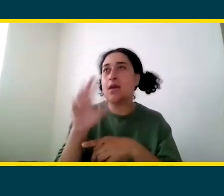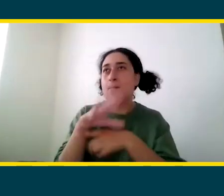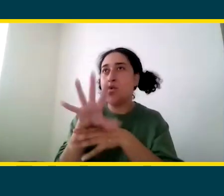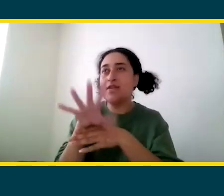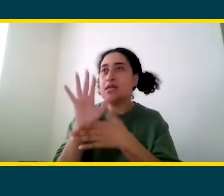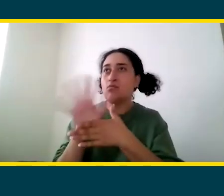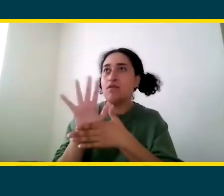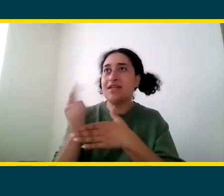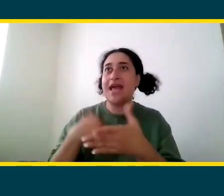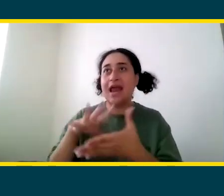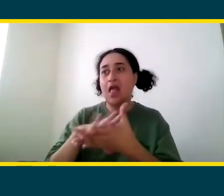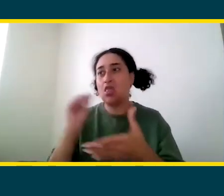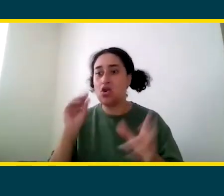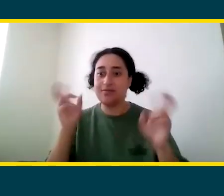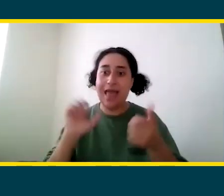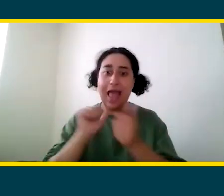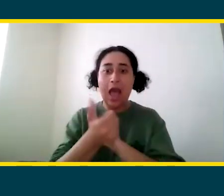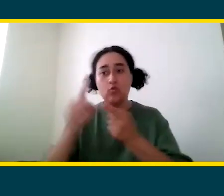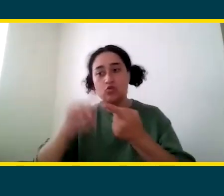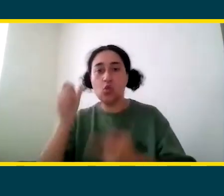how you woman, this is how you girl.